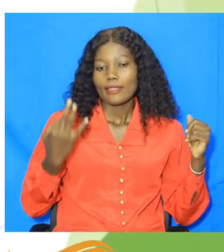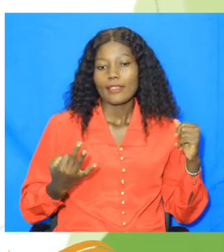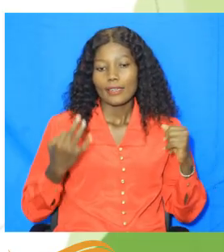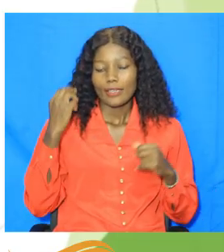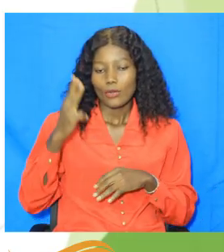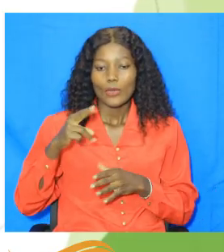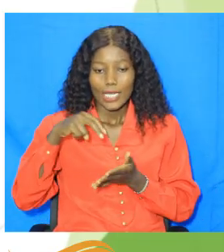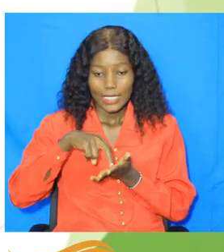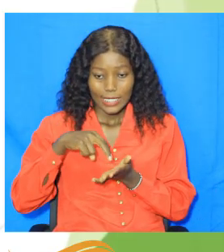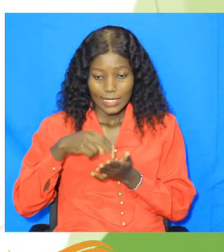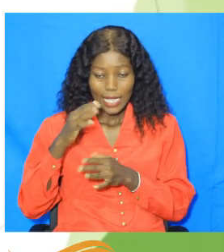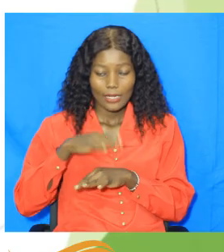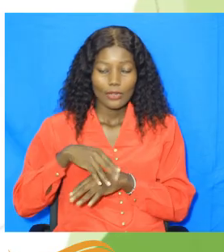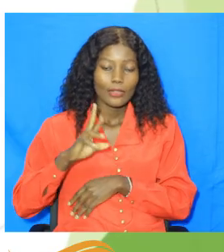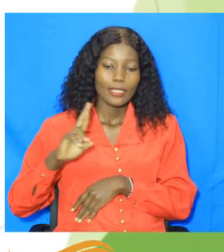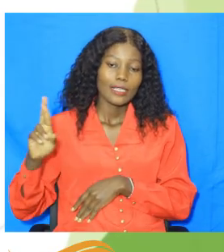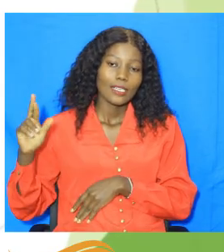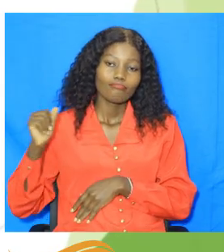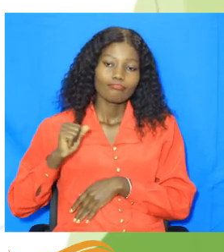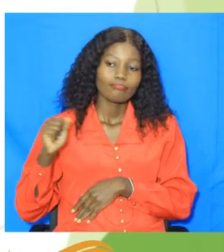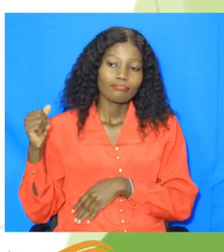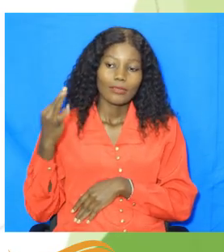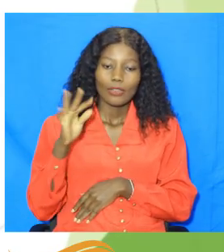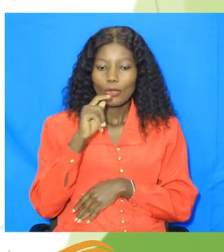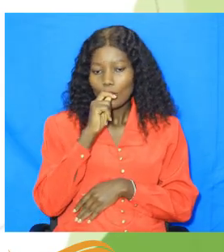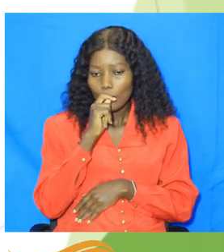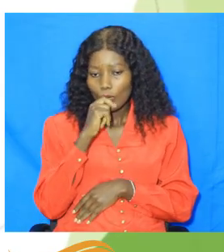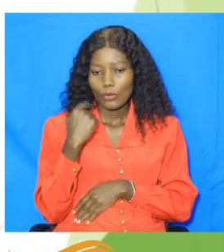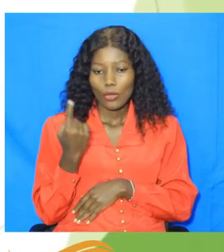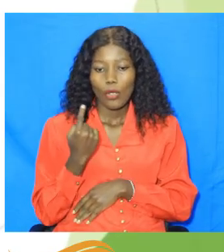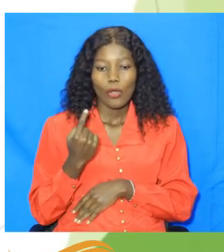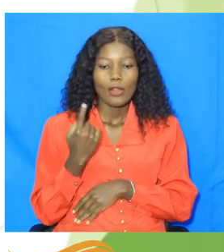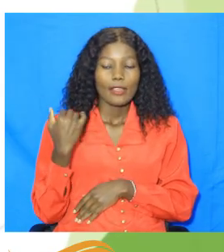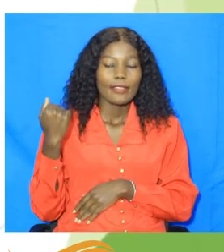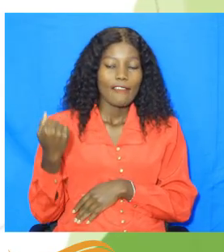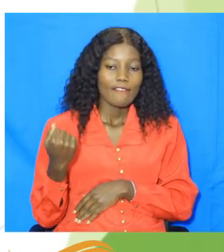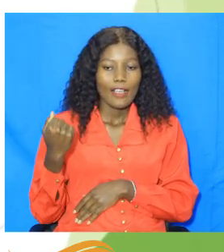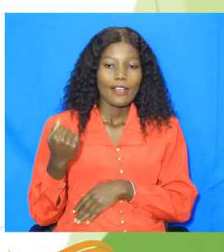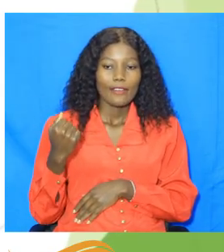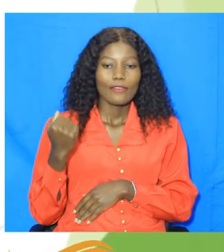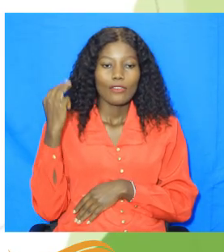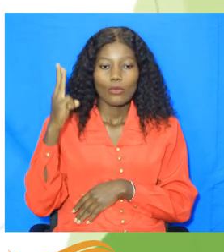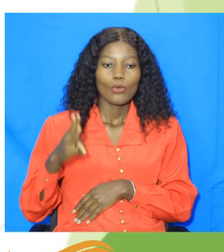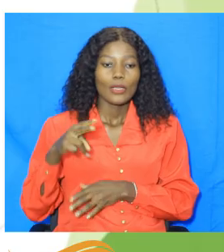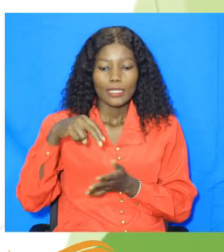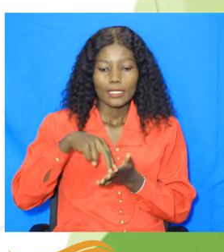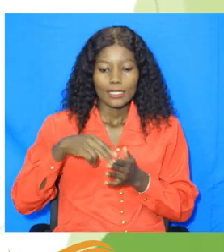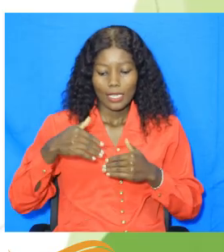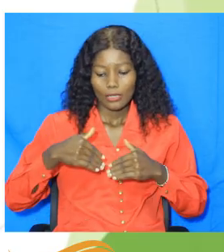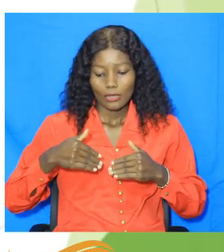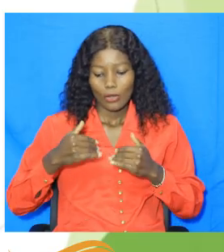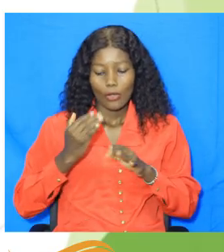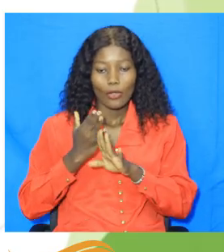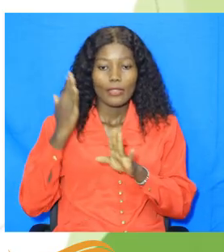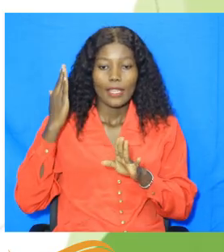standing on the right side of the referee. Only the 5 of them will line up, salute with